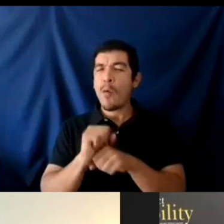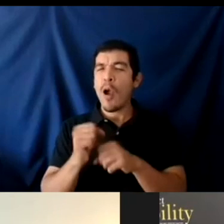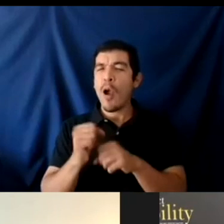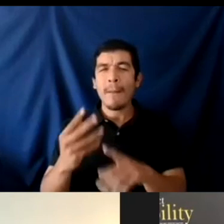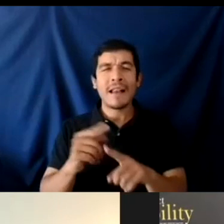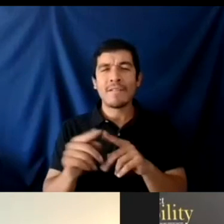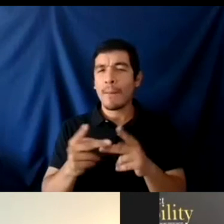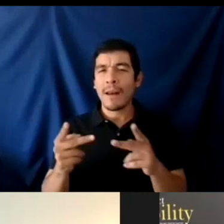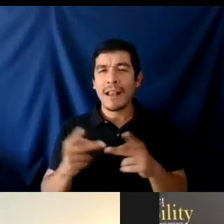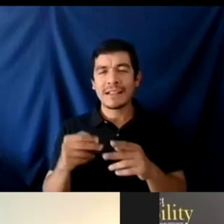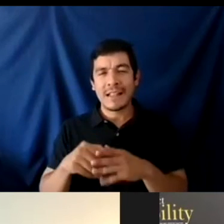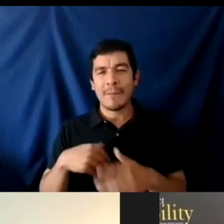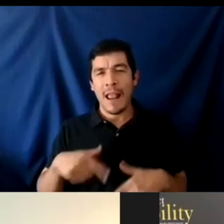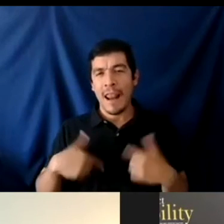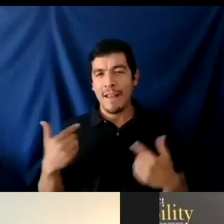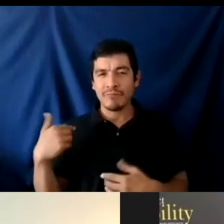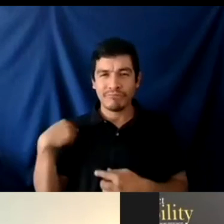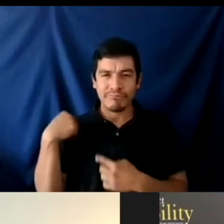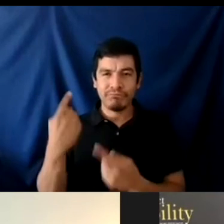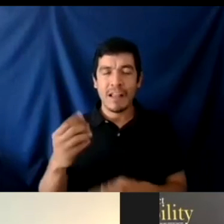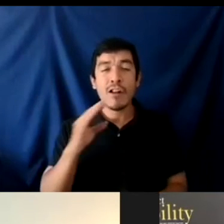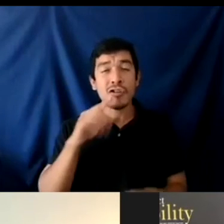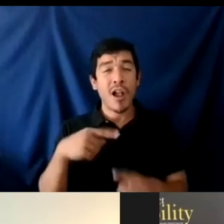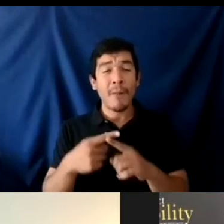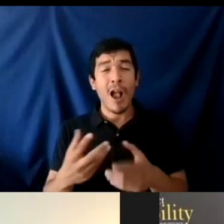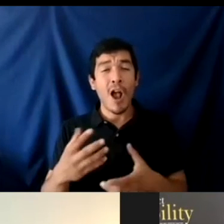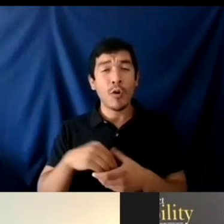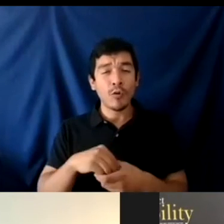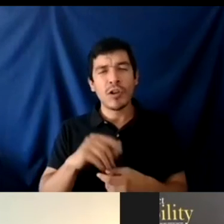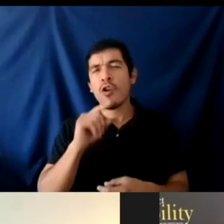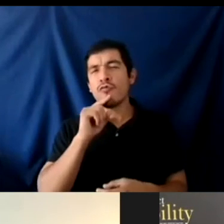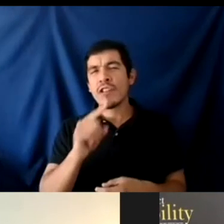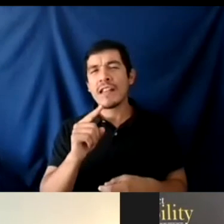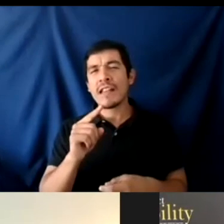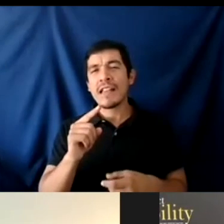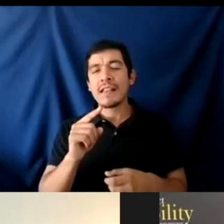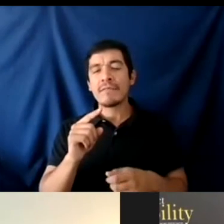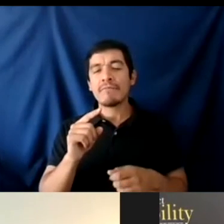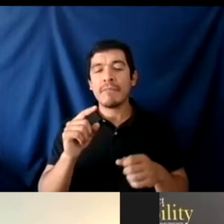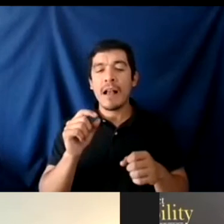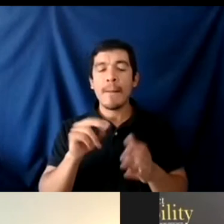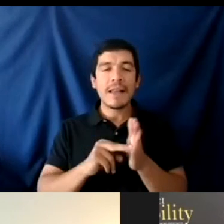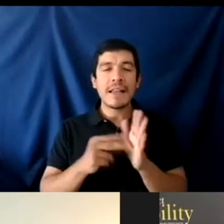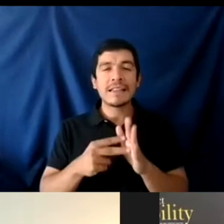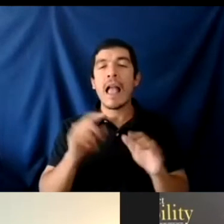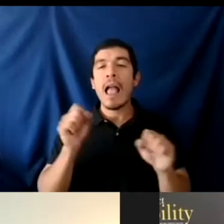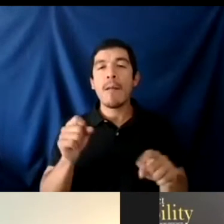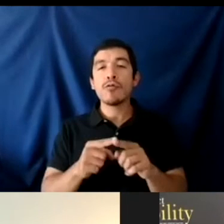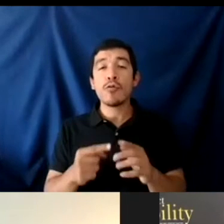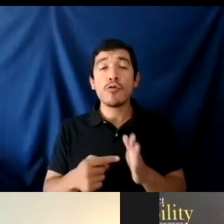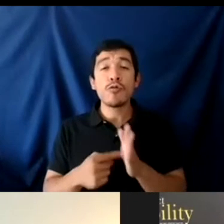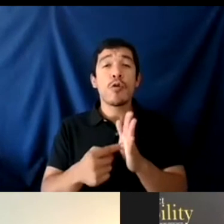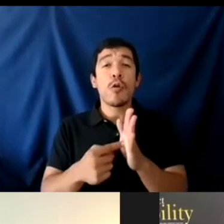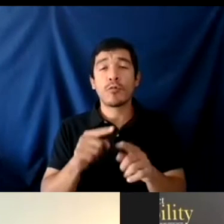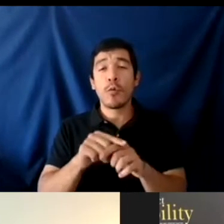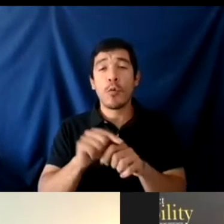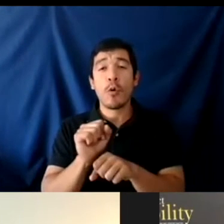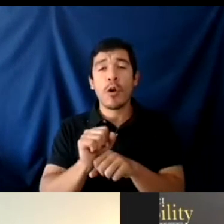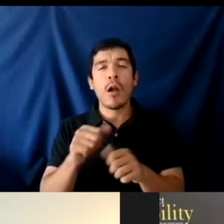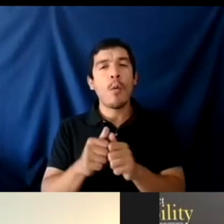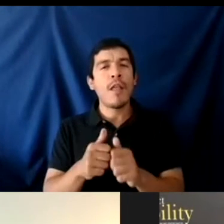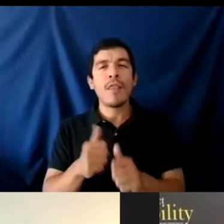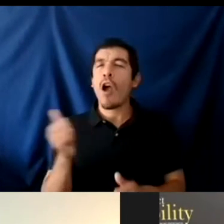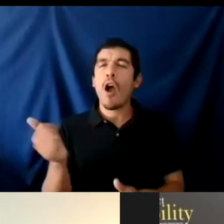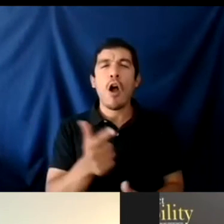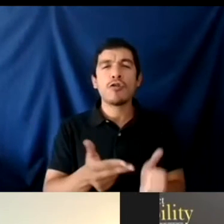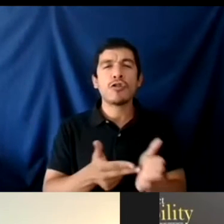when we talk about inclusion, it really means being able to show up with your full, authentic self. All the experiences you bring, all the